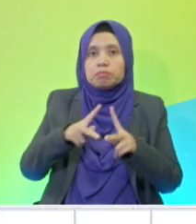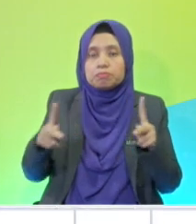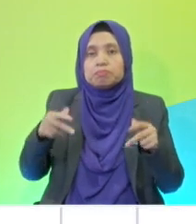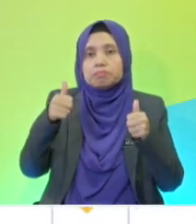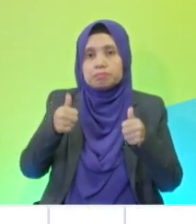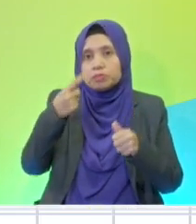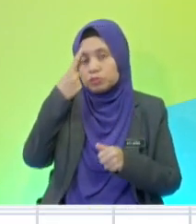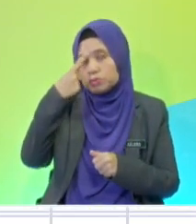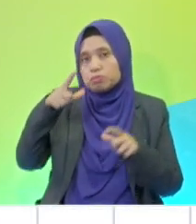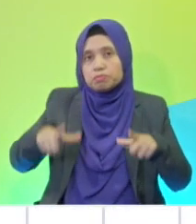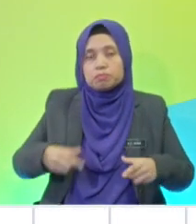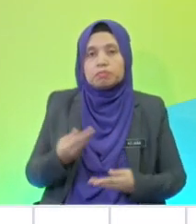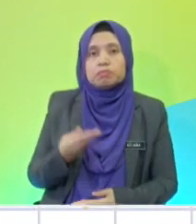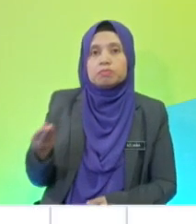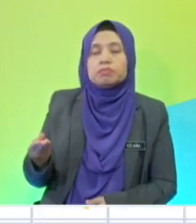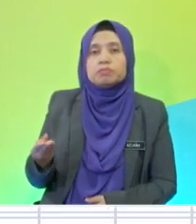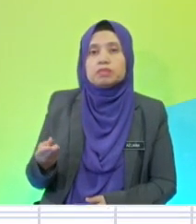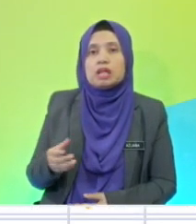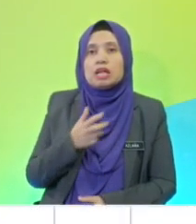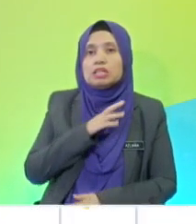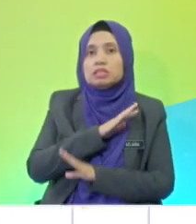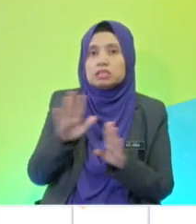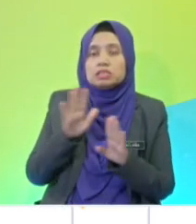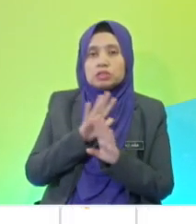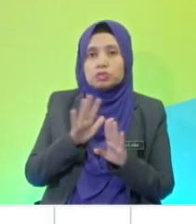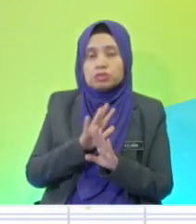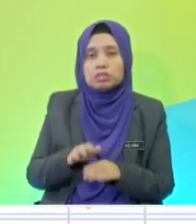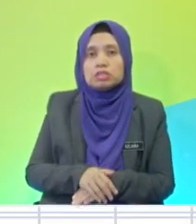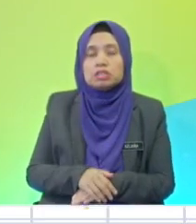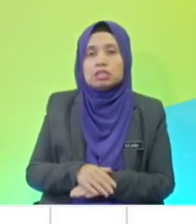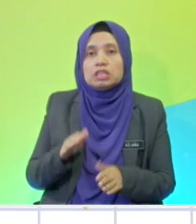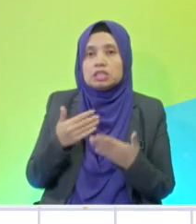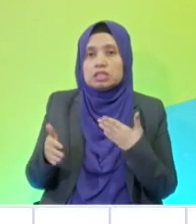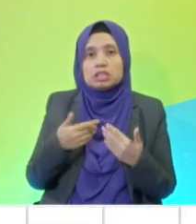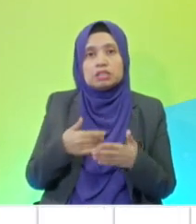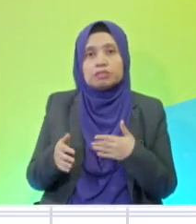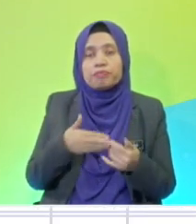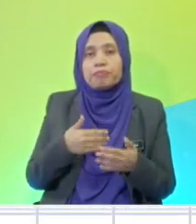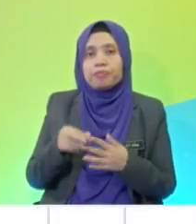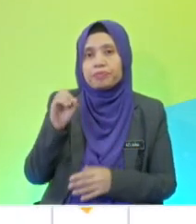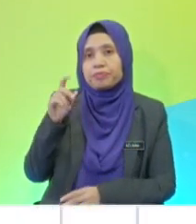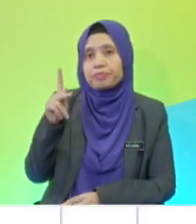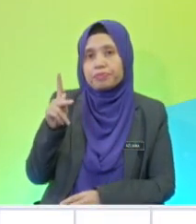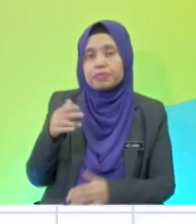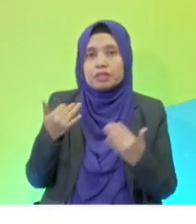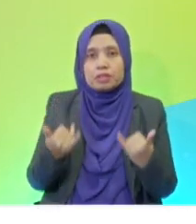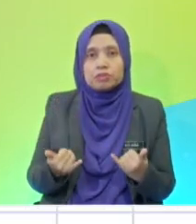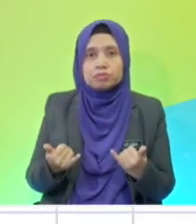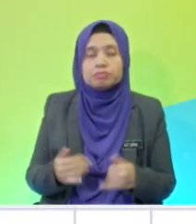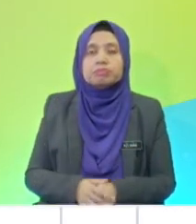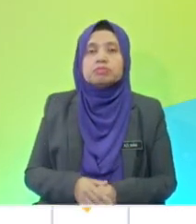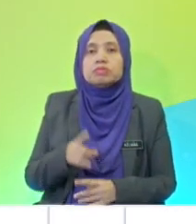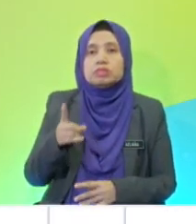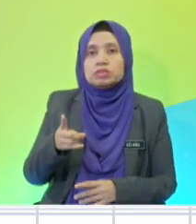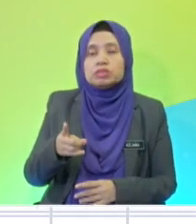capsule. But don't worry about that at the moment. OK, now, you've